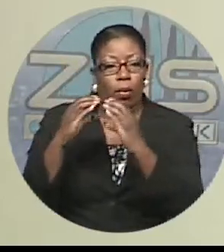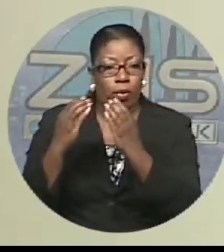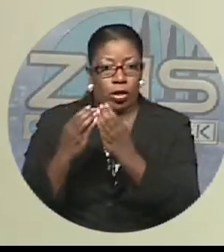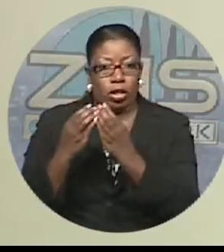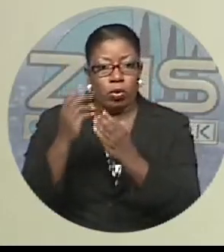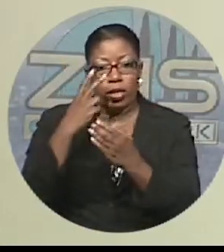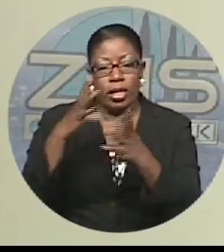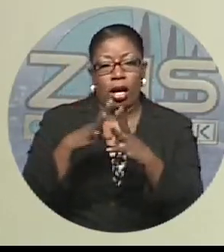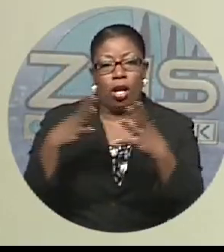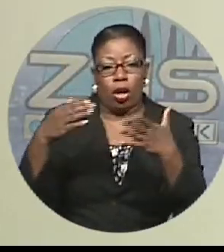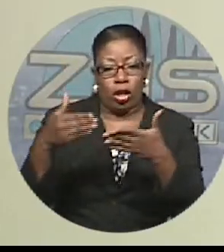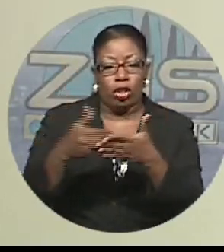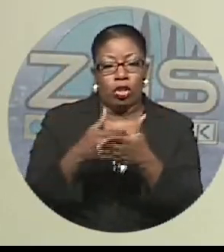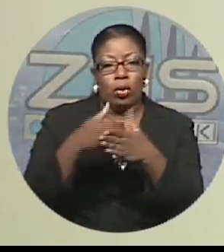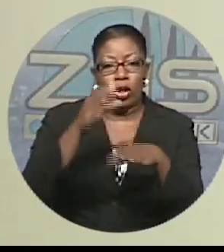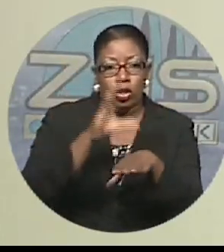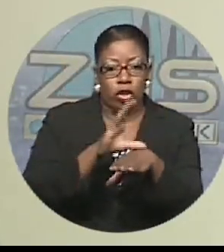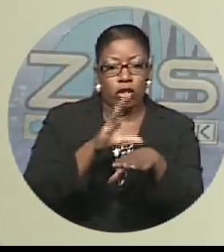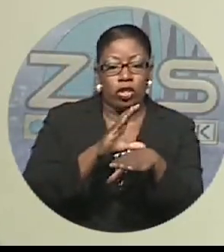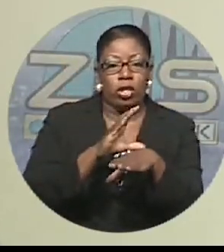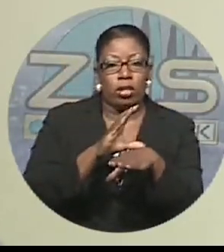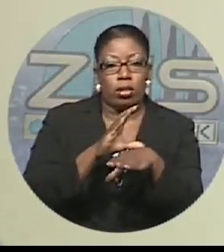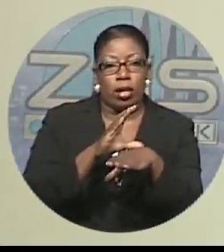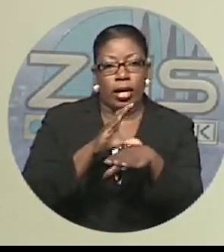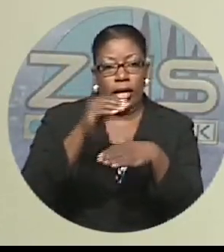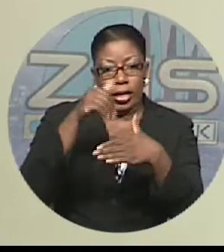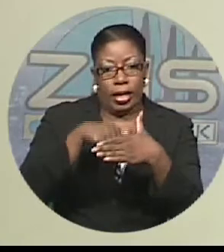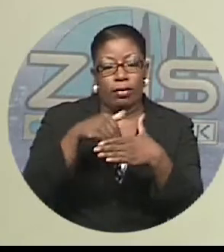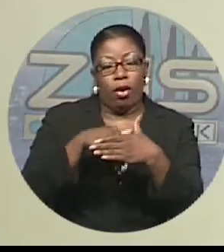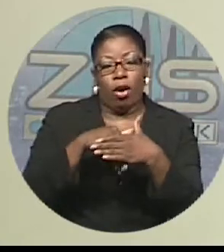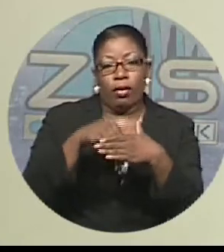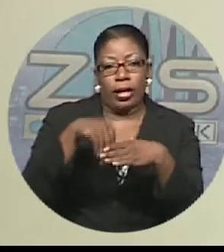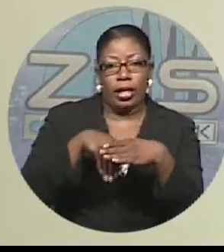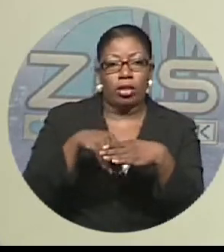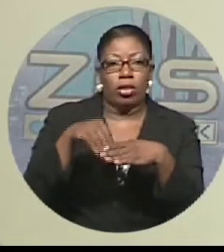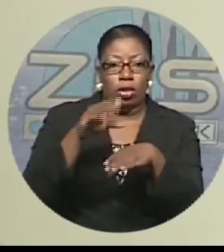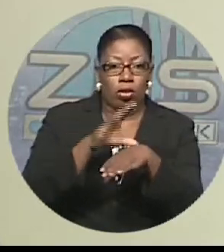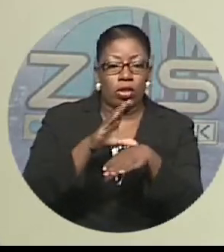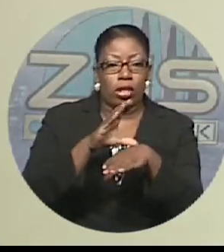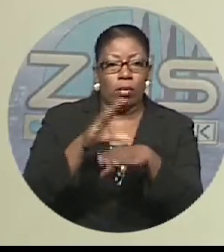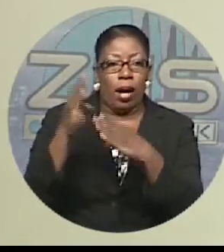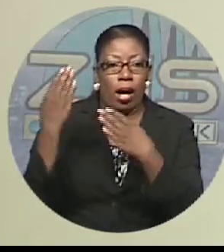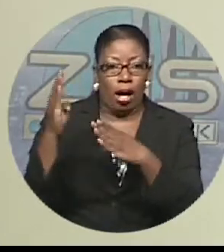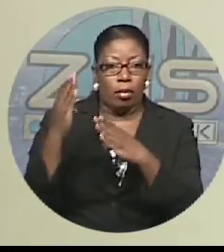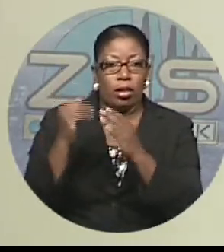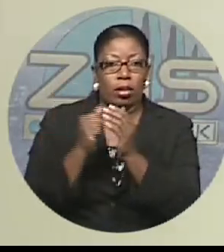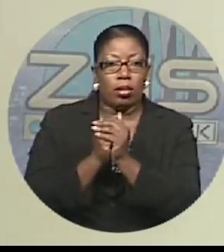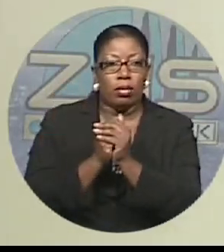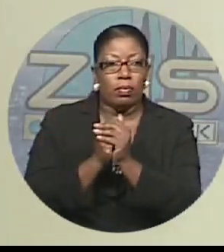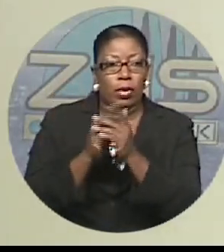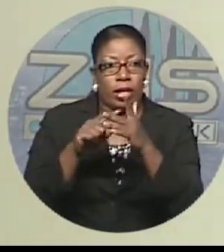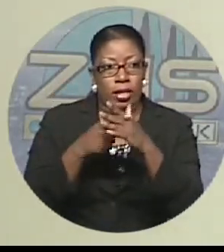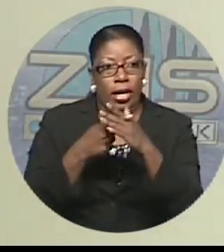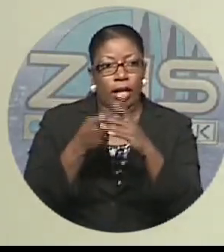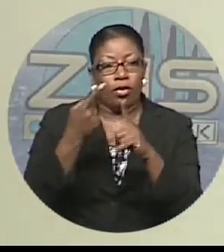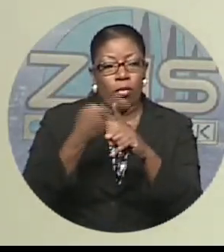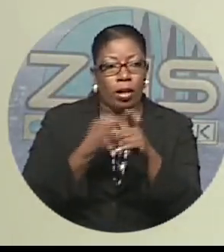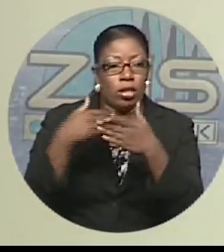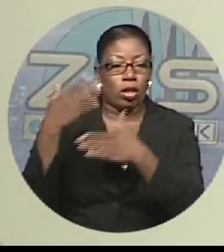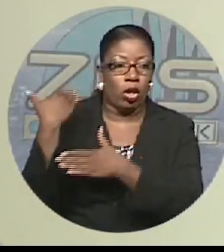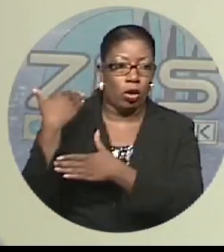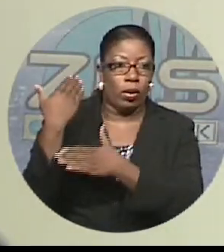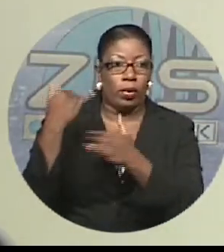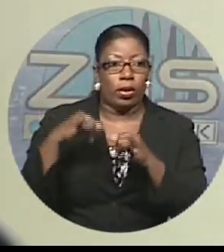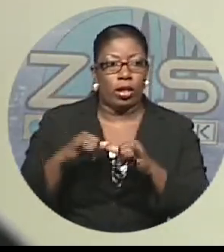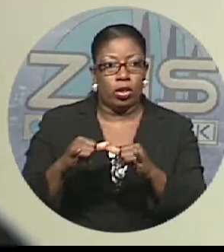new churches involving themselves in the Bahamas. New events are being planned for the Bahamas from now. It started several months ago. It's going to continue